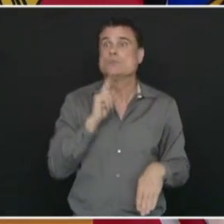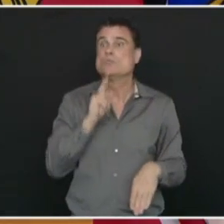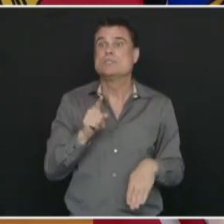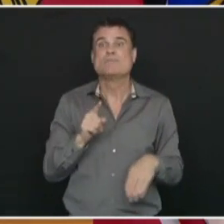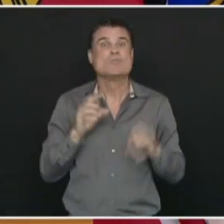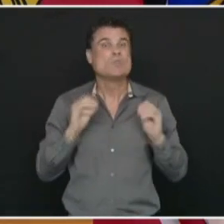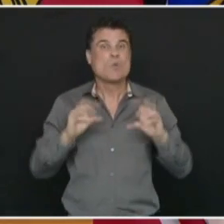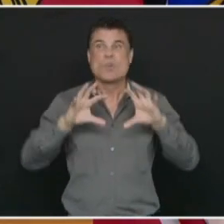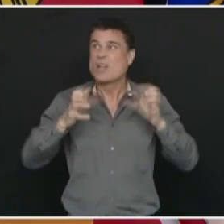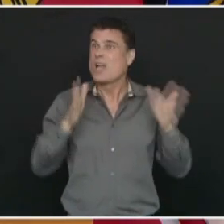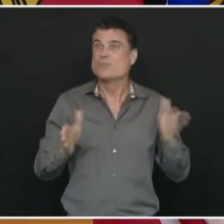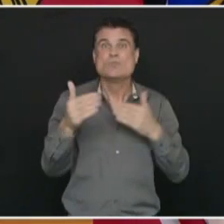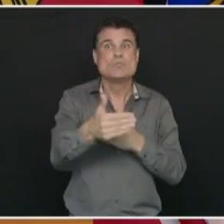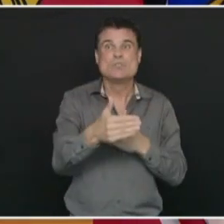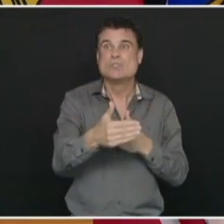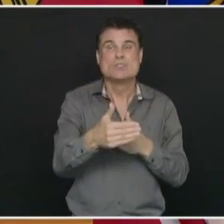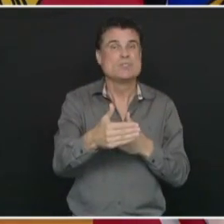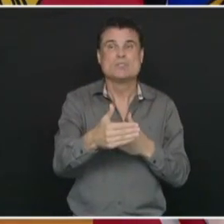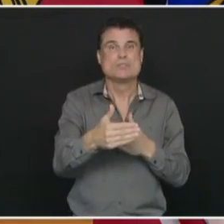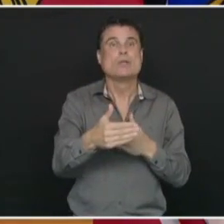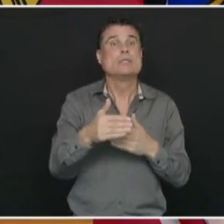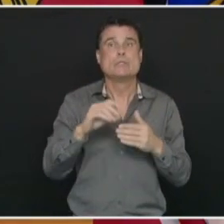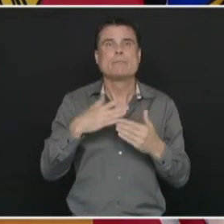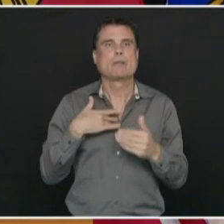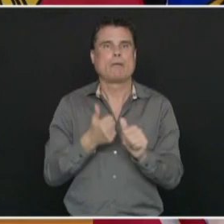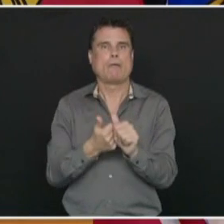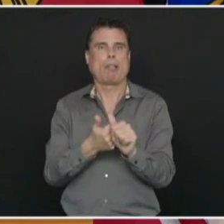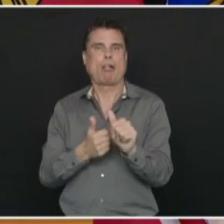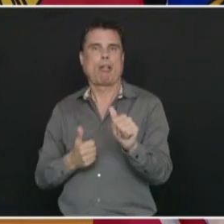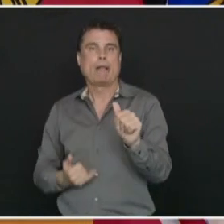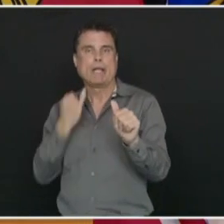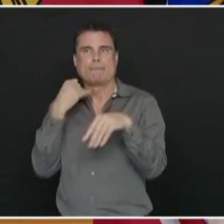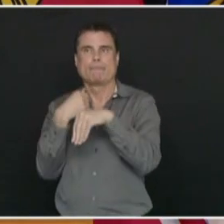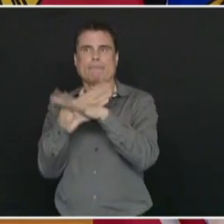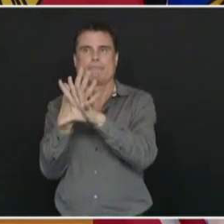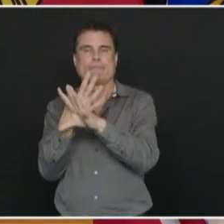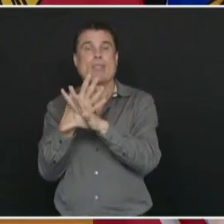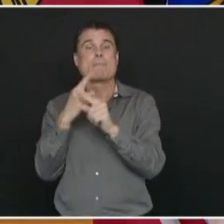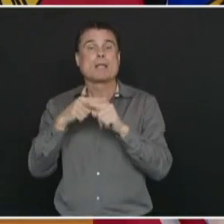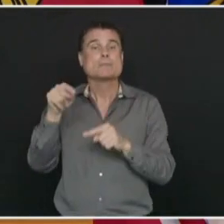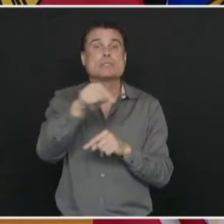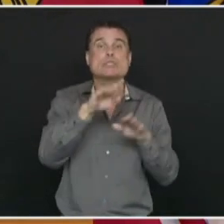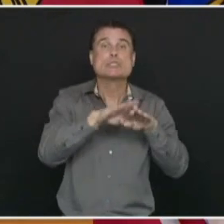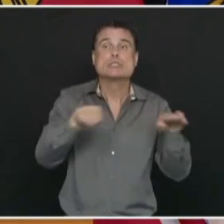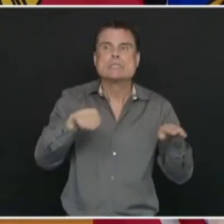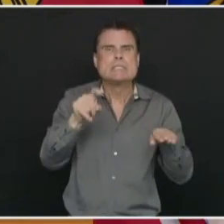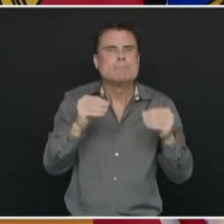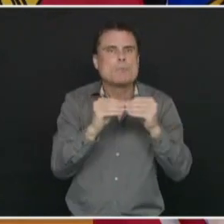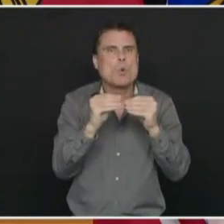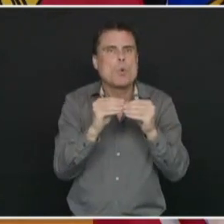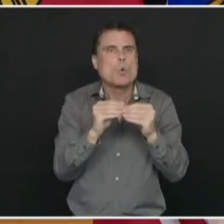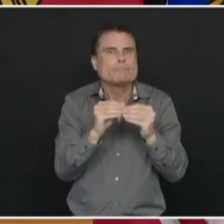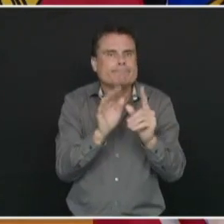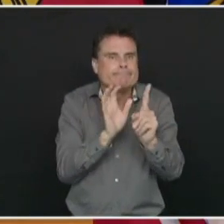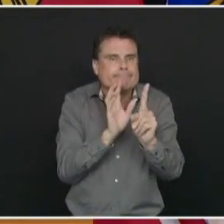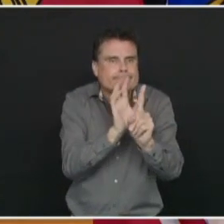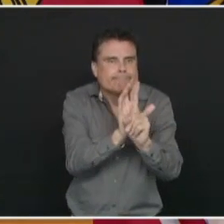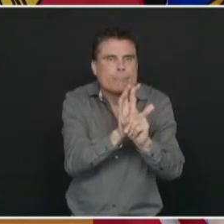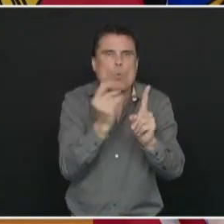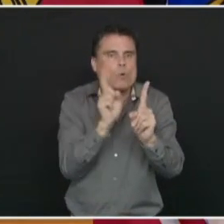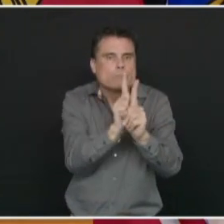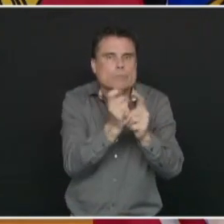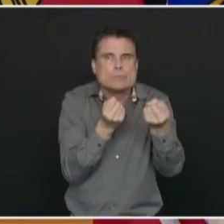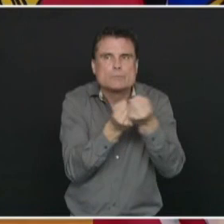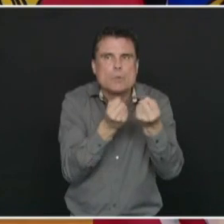on the 2 outbreaks here in the Okanagan, both at OCC and at the Byland nurseries? Just the number of confirmed cases at this point, and how